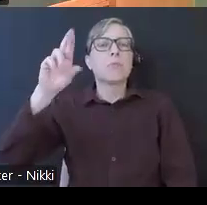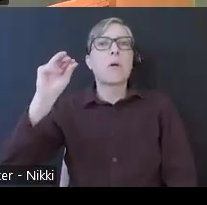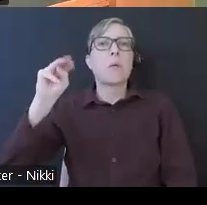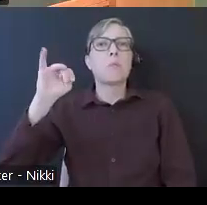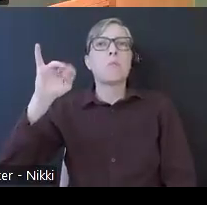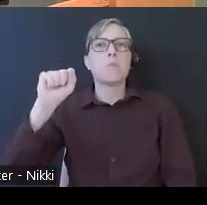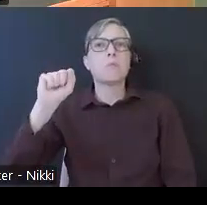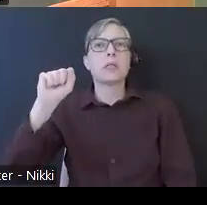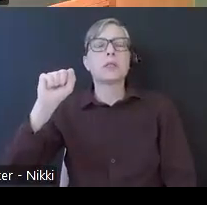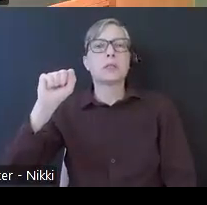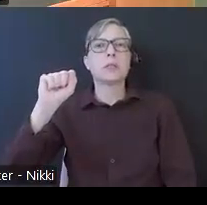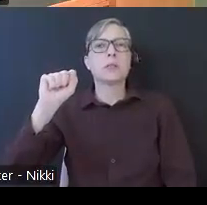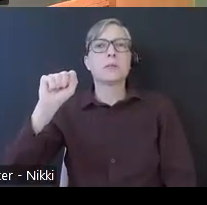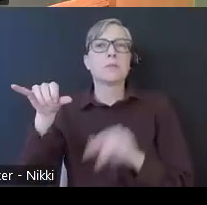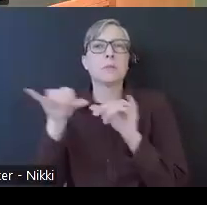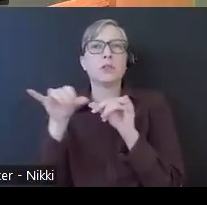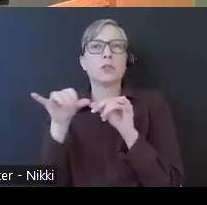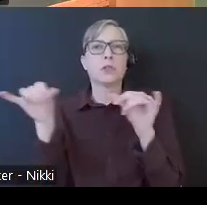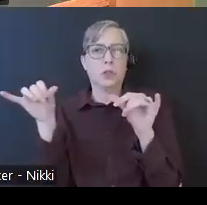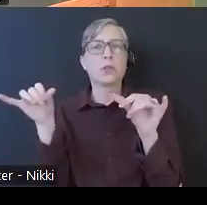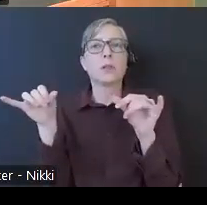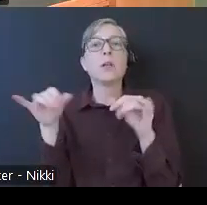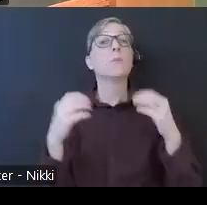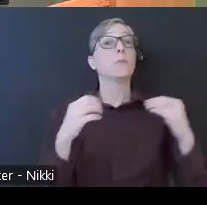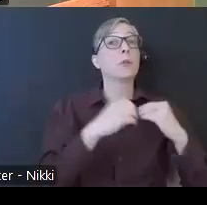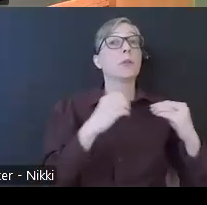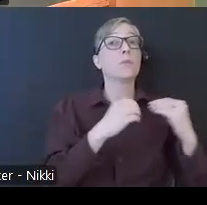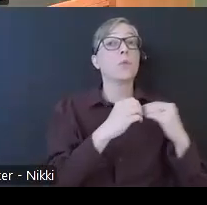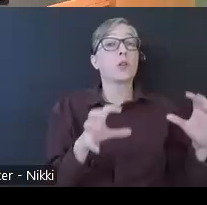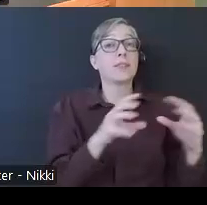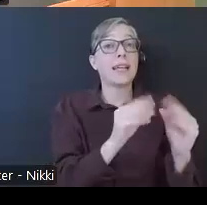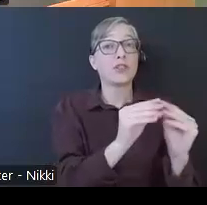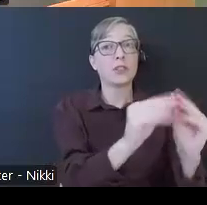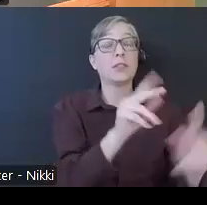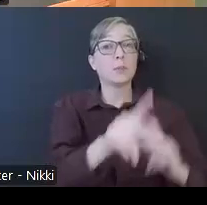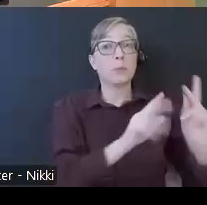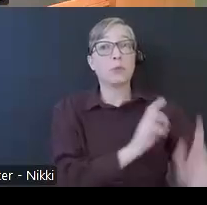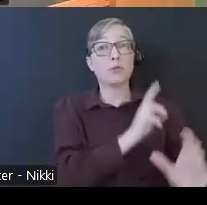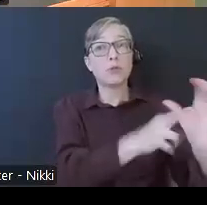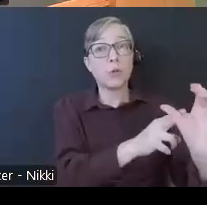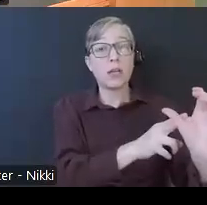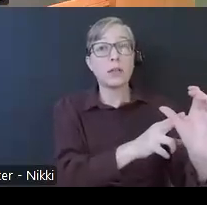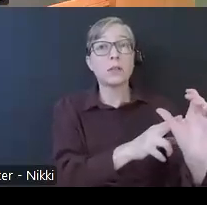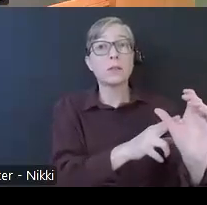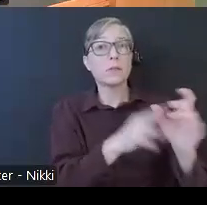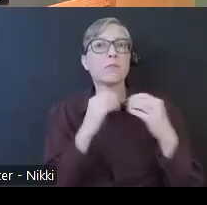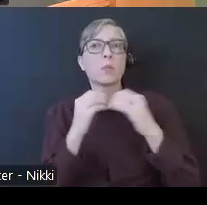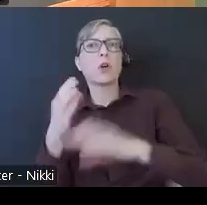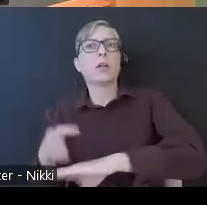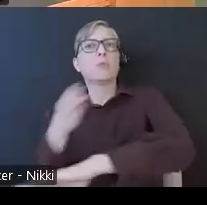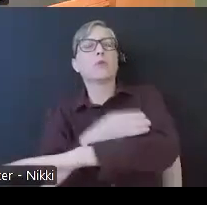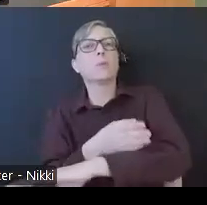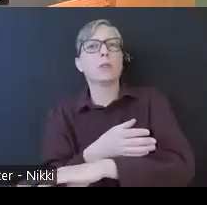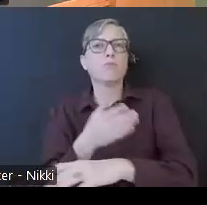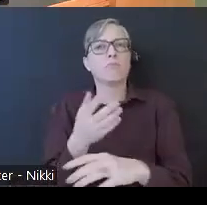the more sessions people completed, the stronger there was a dose relationship between the sessions completed and the